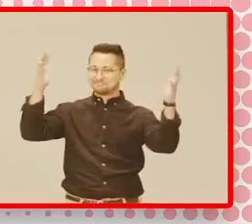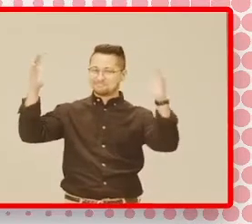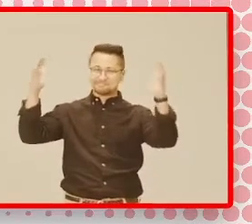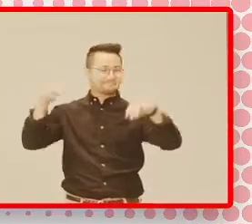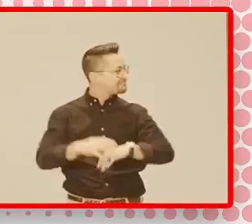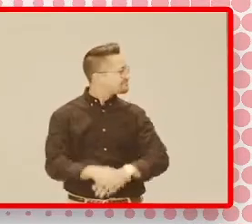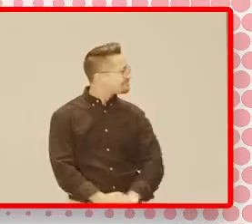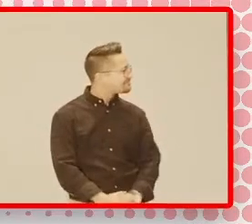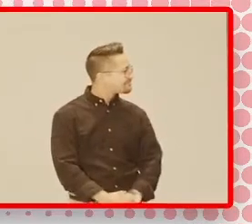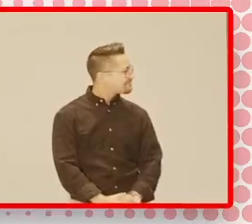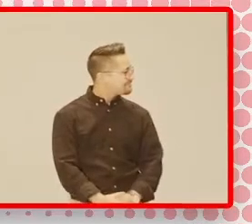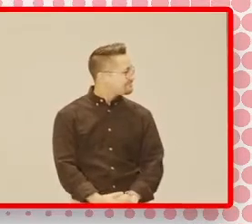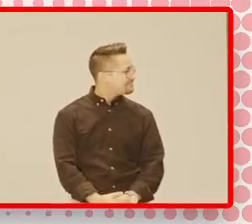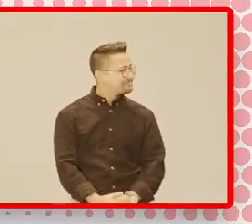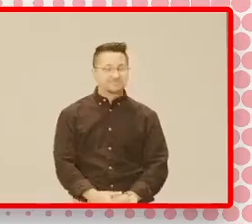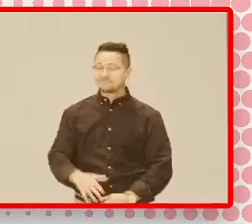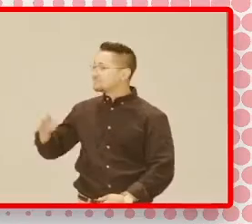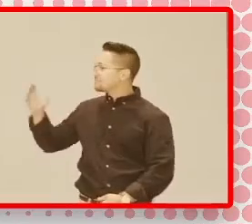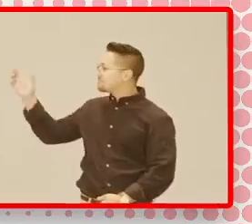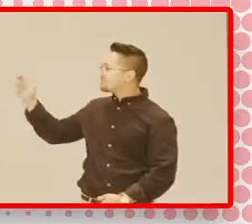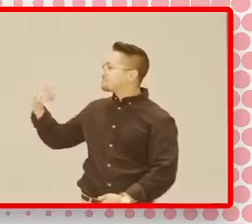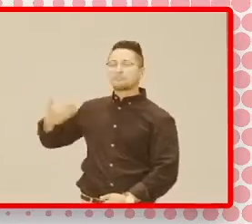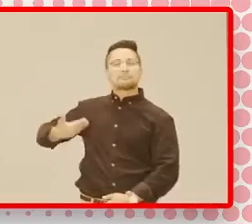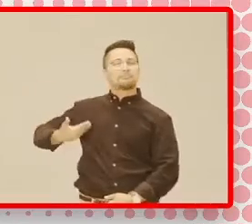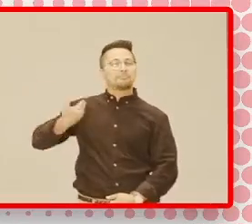This is me today.